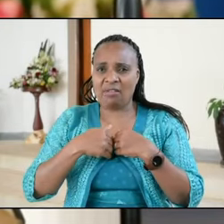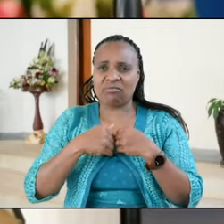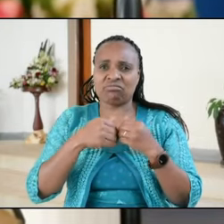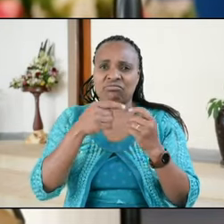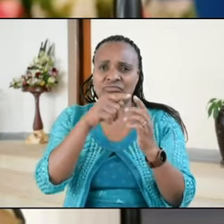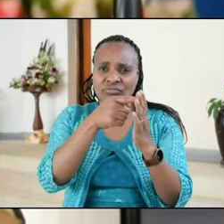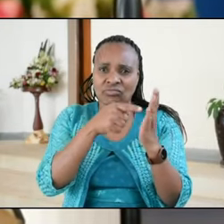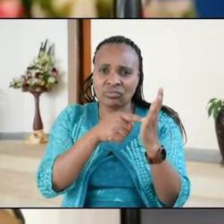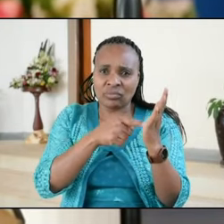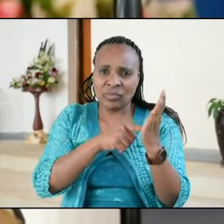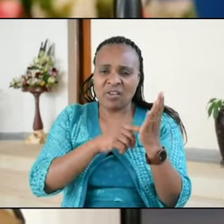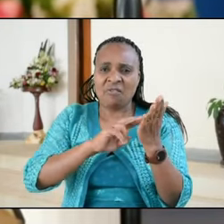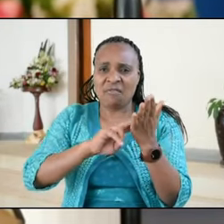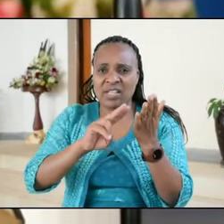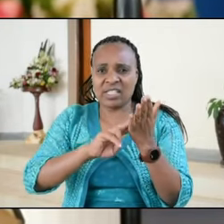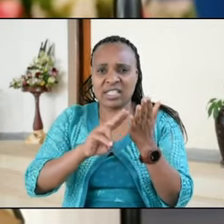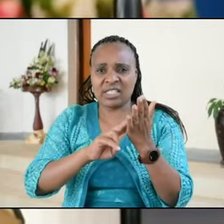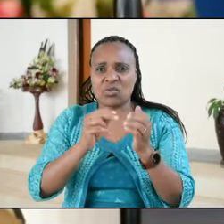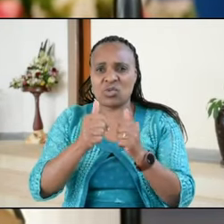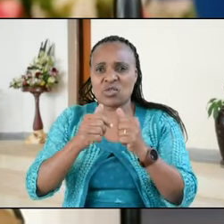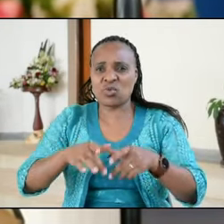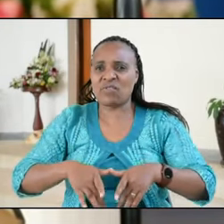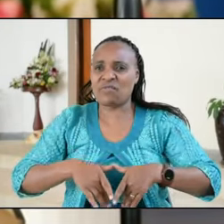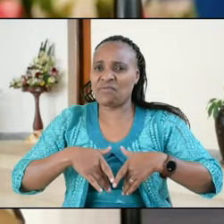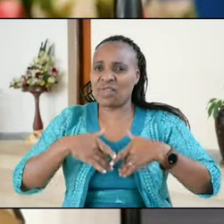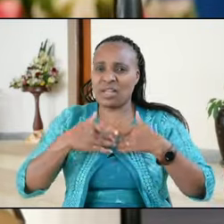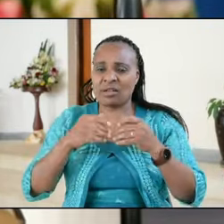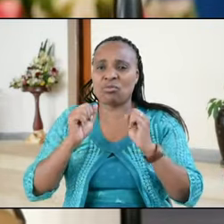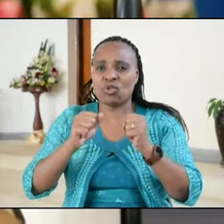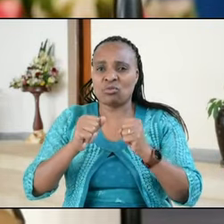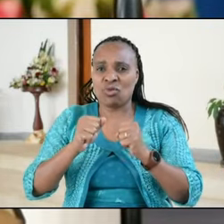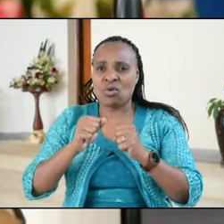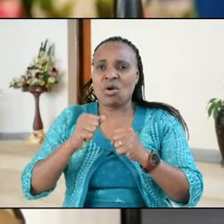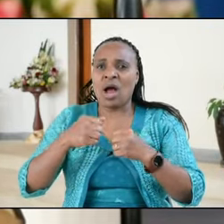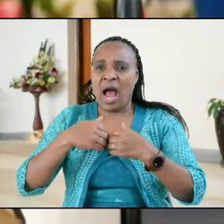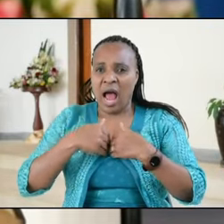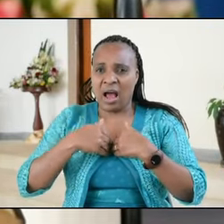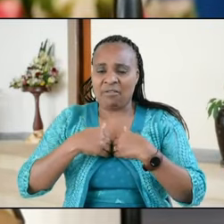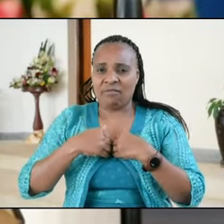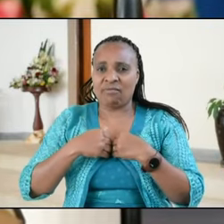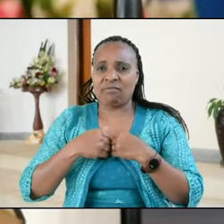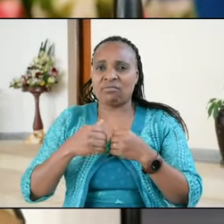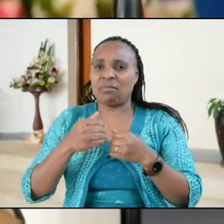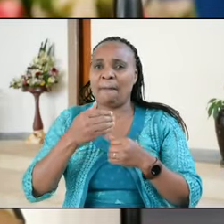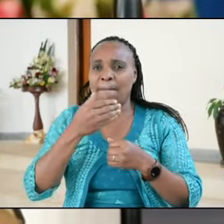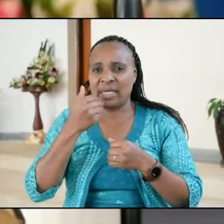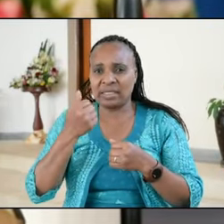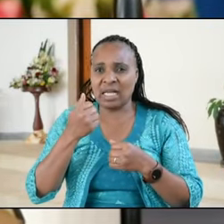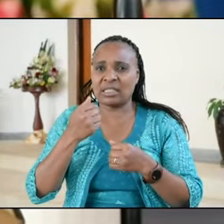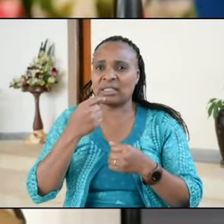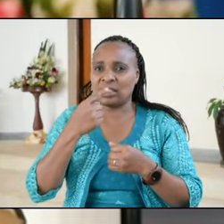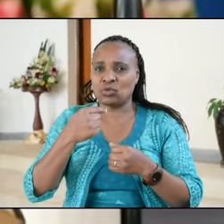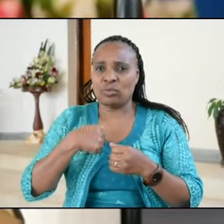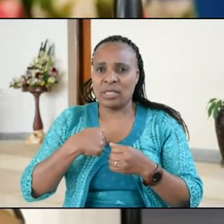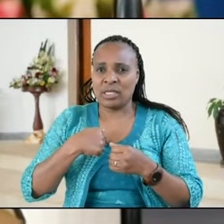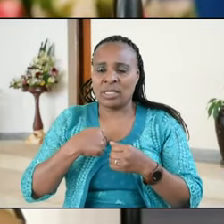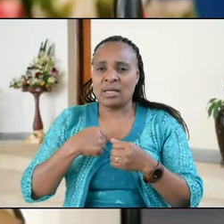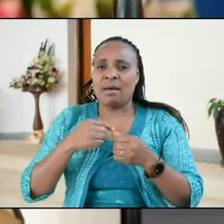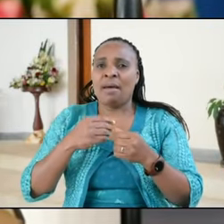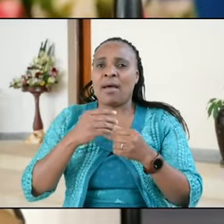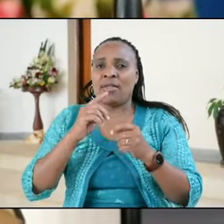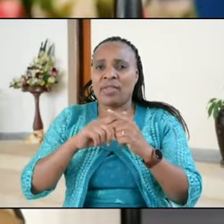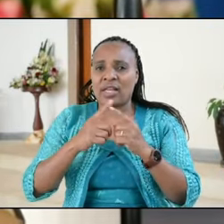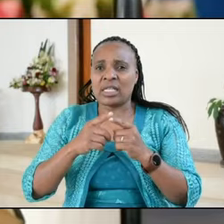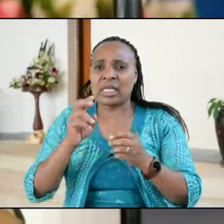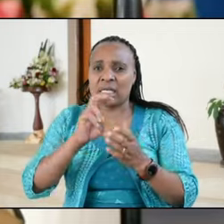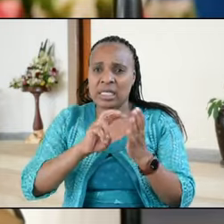of scripture that we feel speak to us better than others. We love reading and